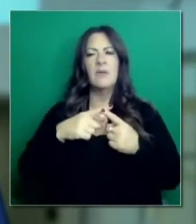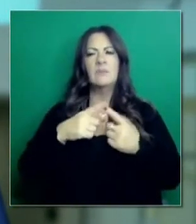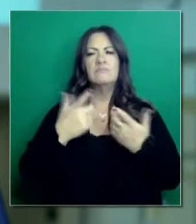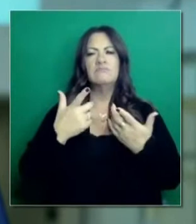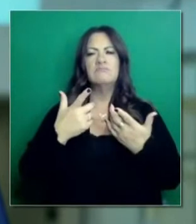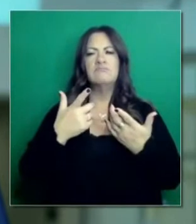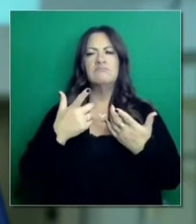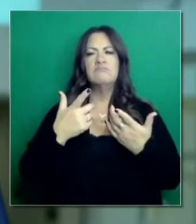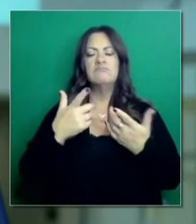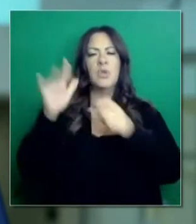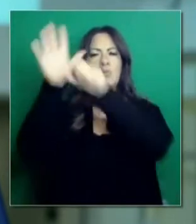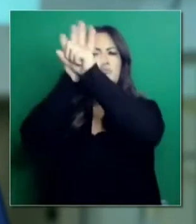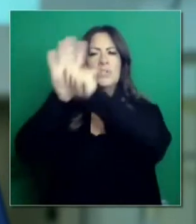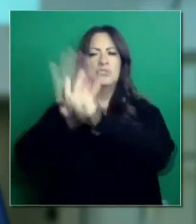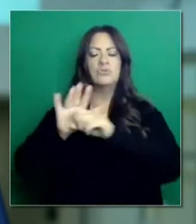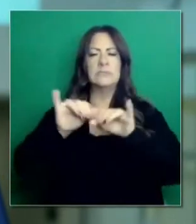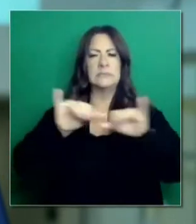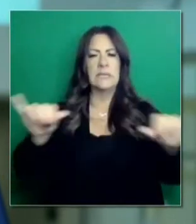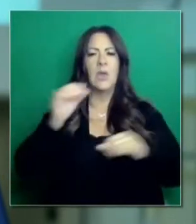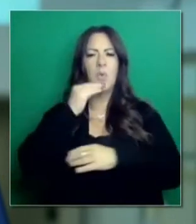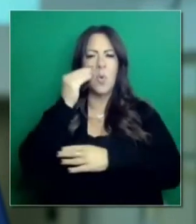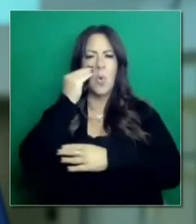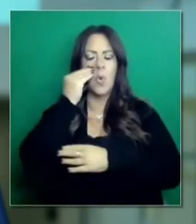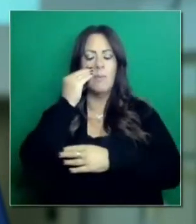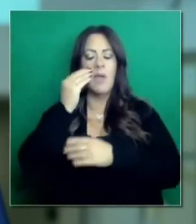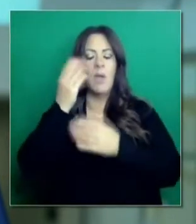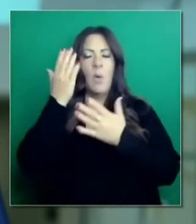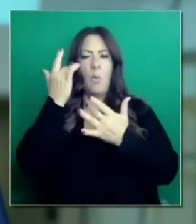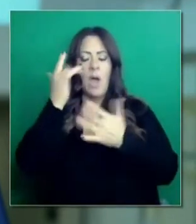on what our hospitals would experience based on today's